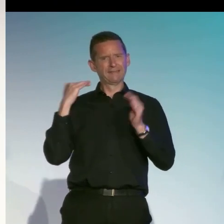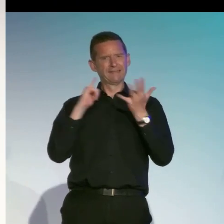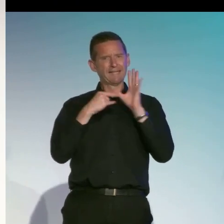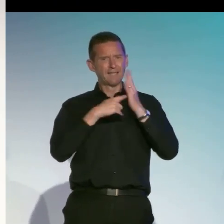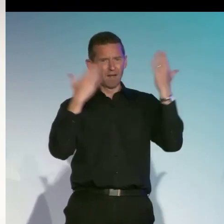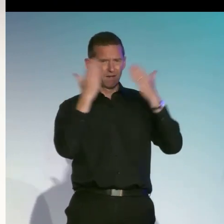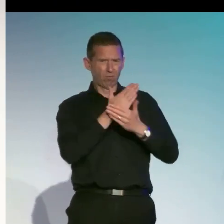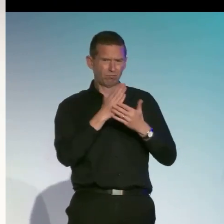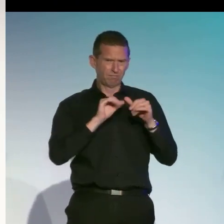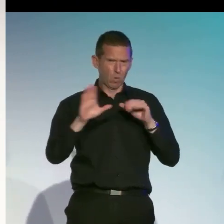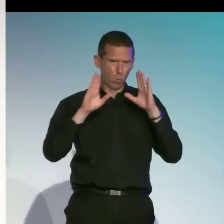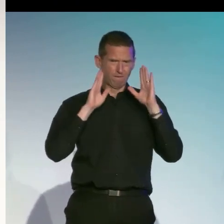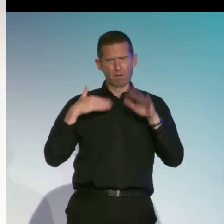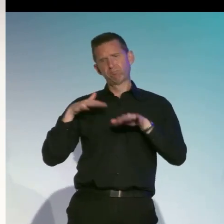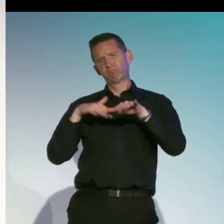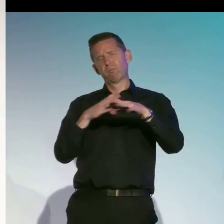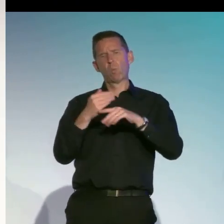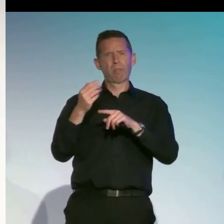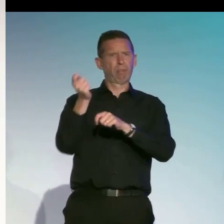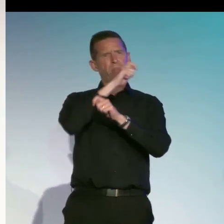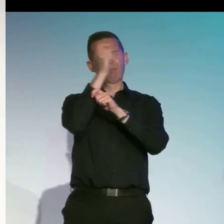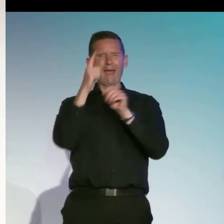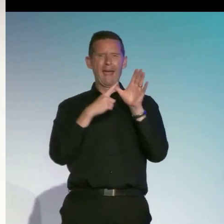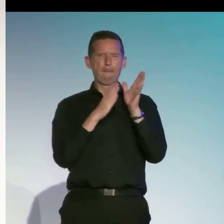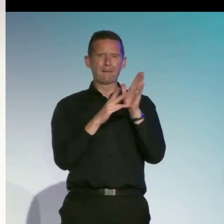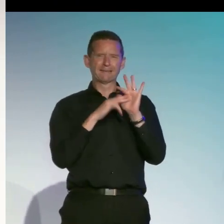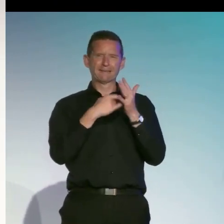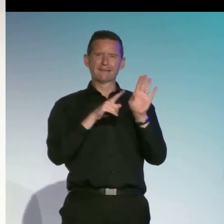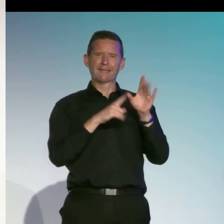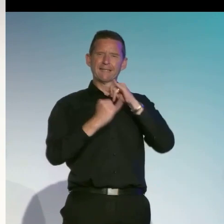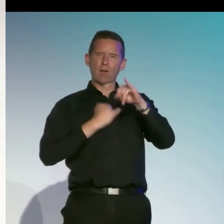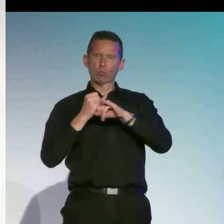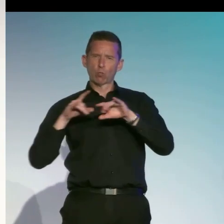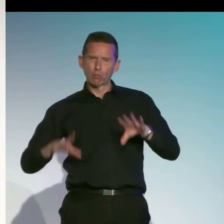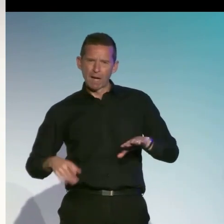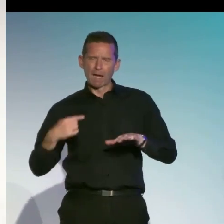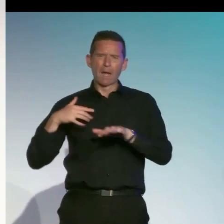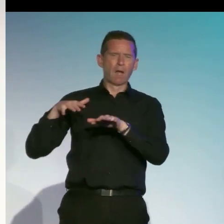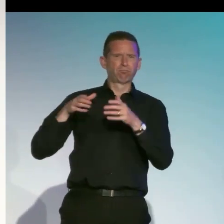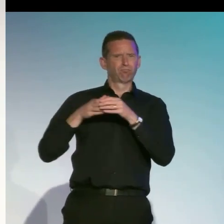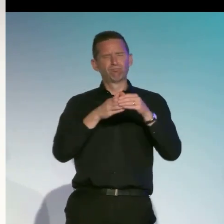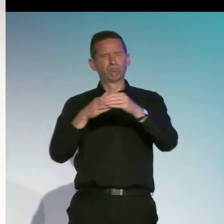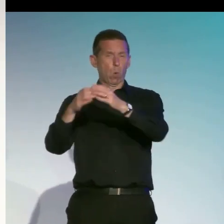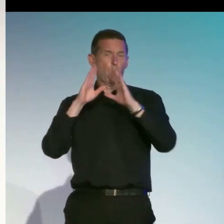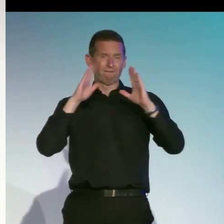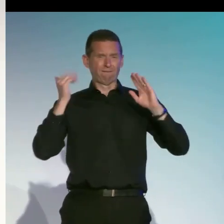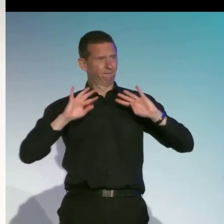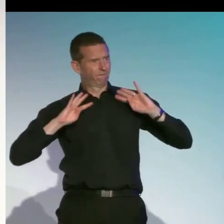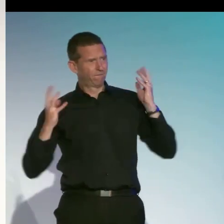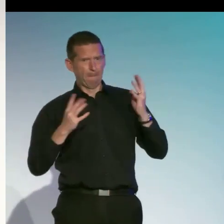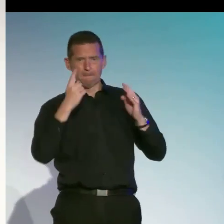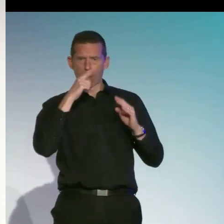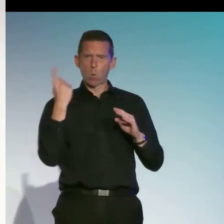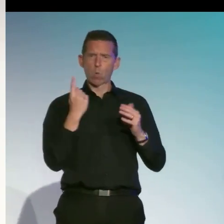and it was wonderful. I marched with Amnesty International here in Australia. It's wonderful to be surrounded by people